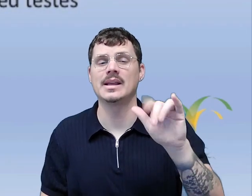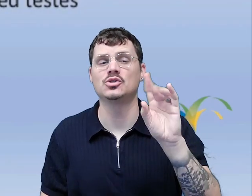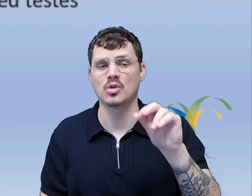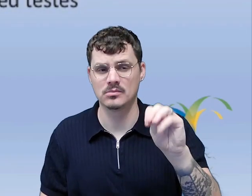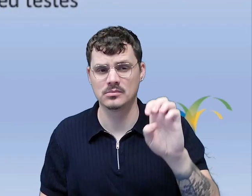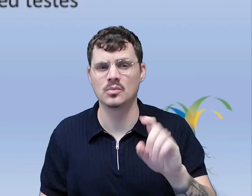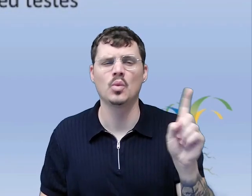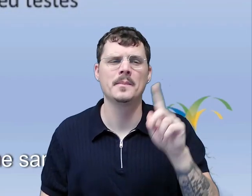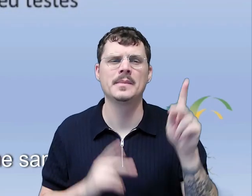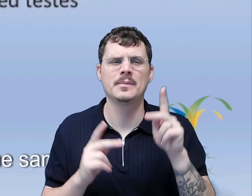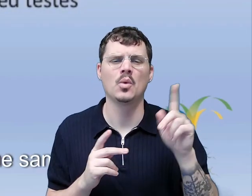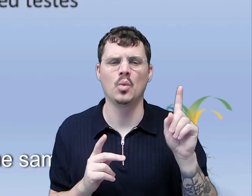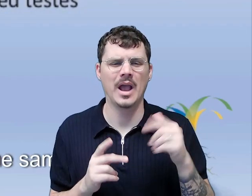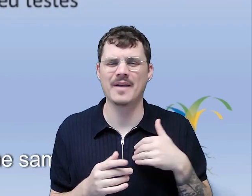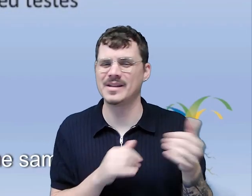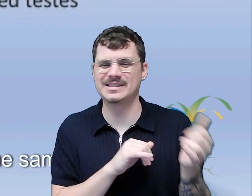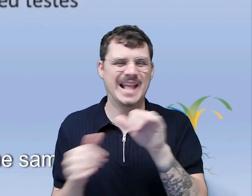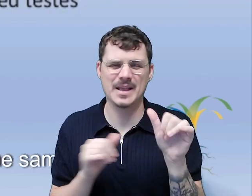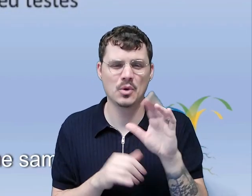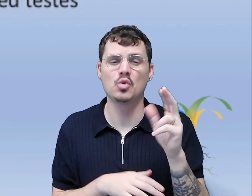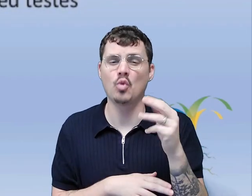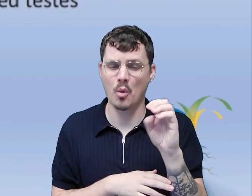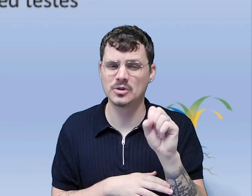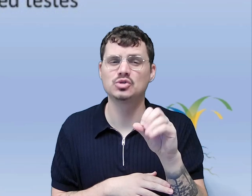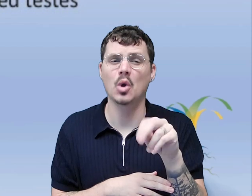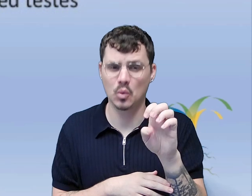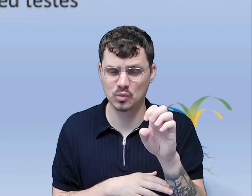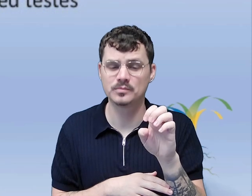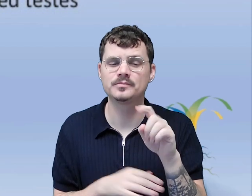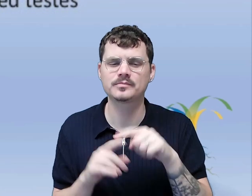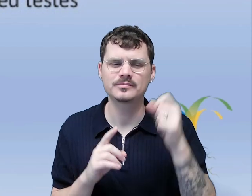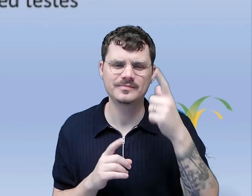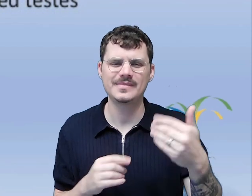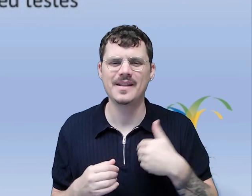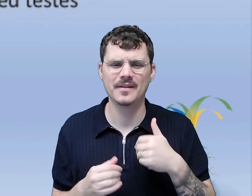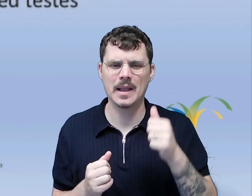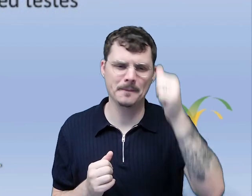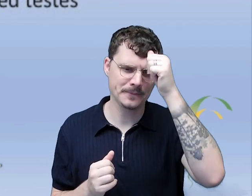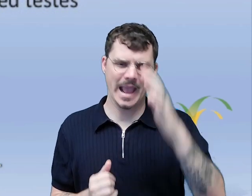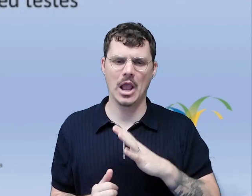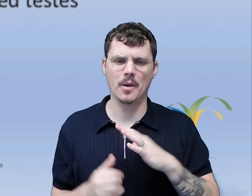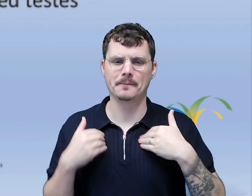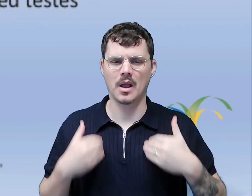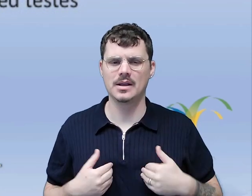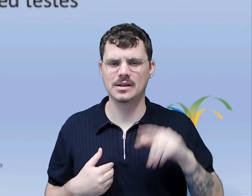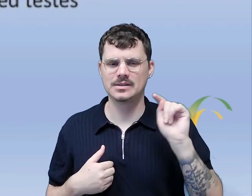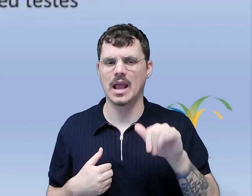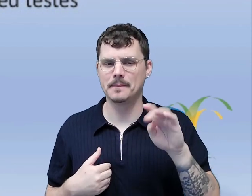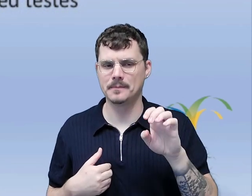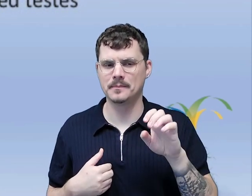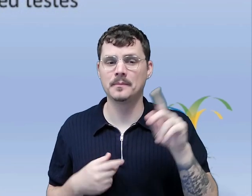syndrome is a condition where people have the same chromosomes, but they have a male body